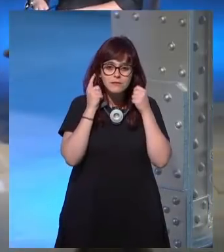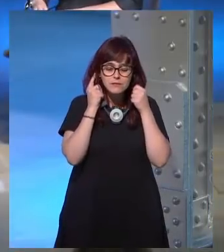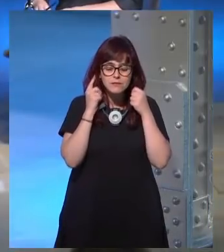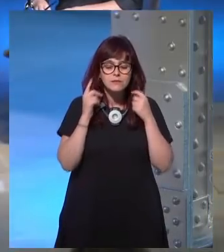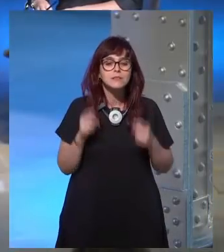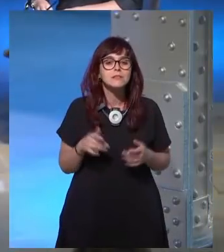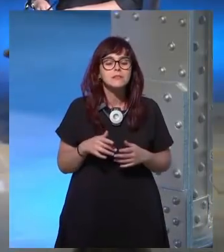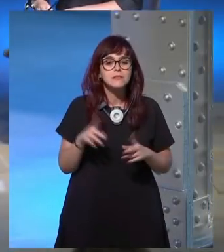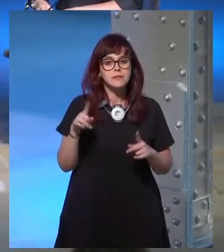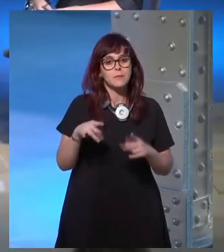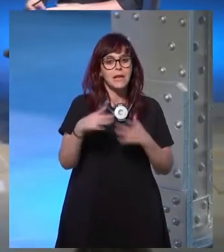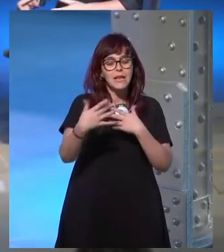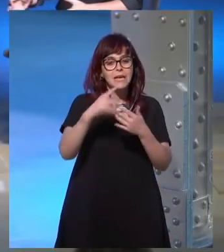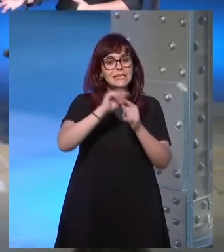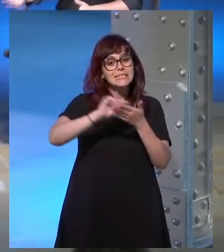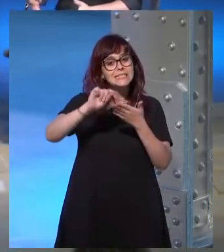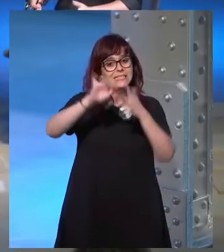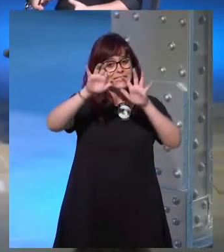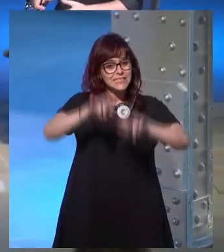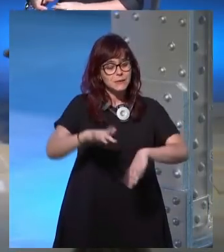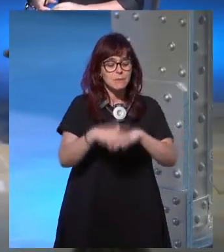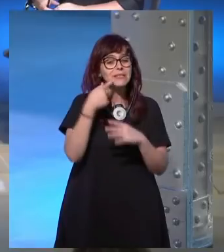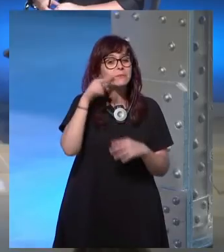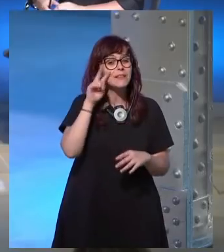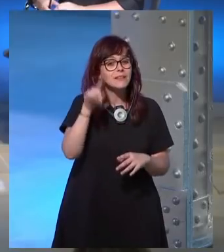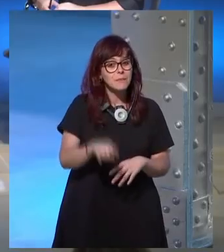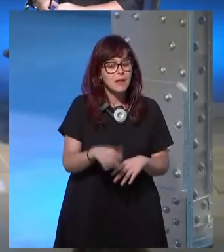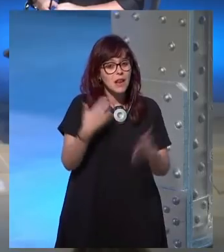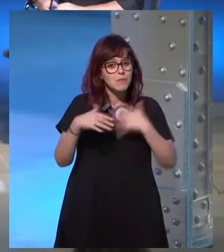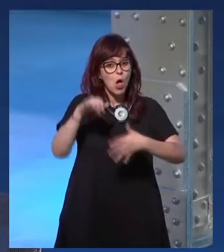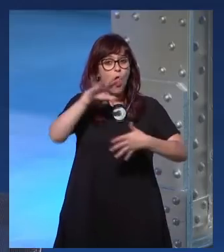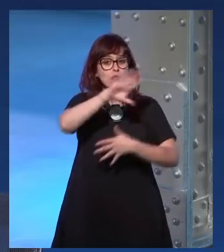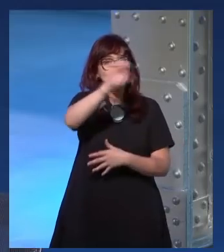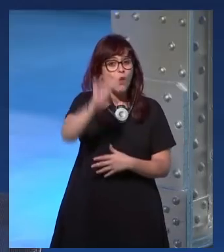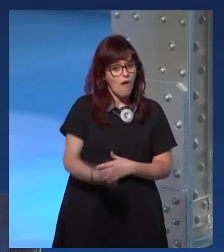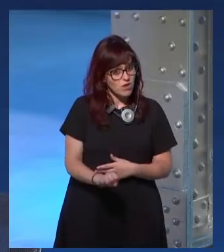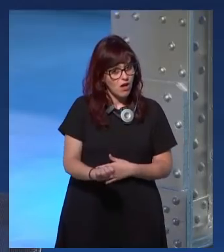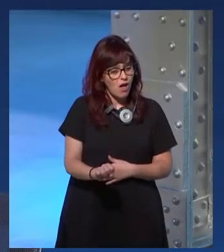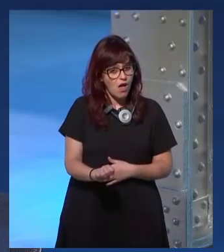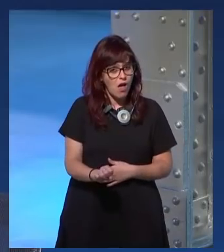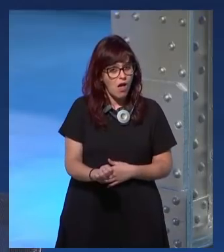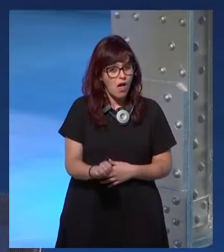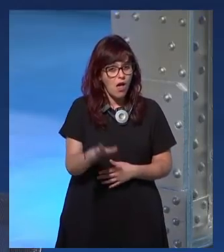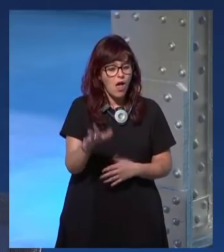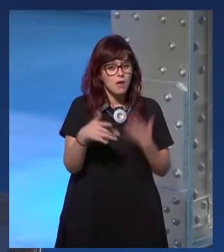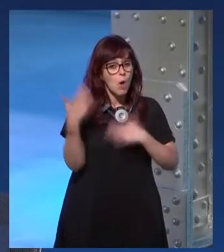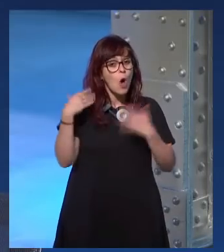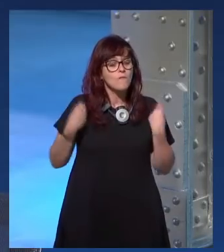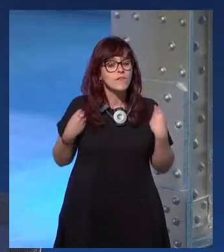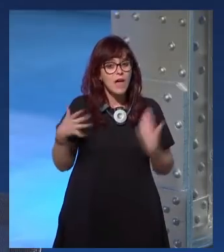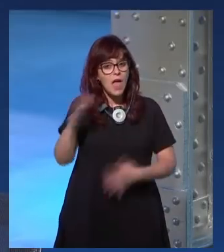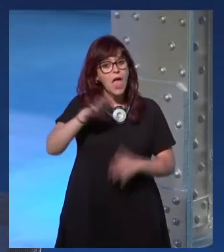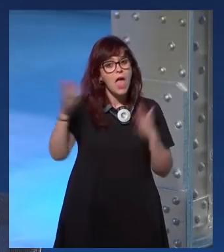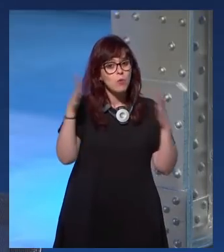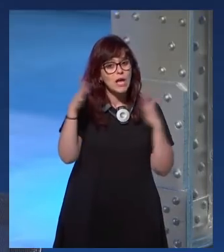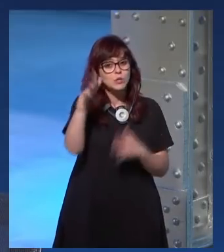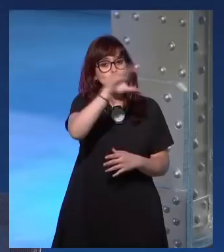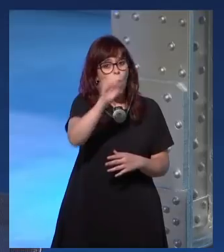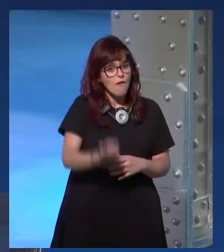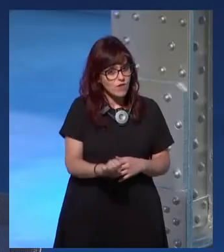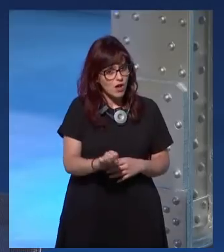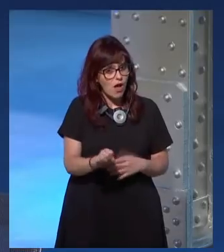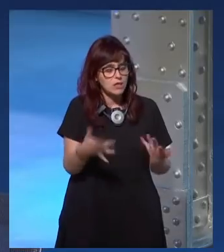Other things that affect the way you write, I imagine, are the experience, for instance, that you had in South Africa, because you were